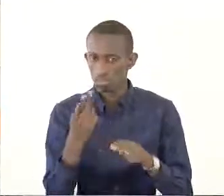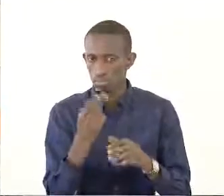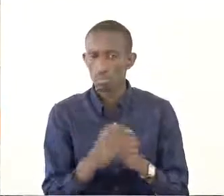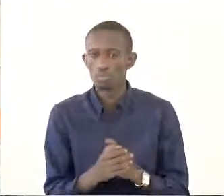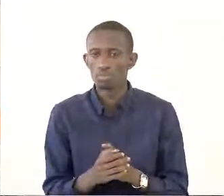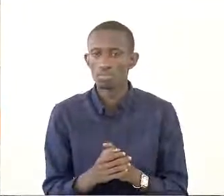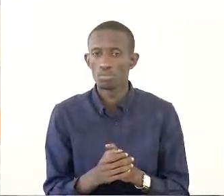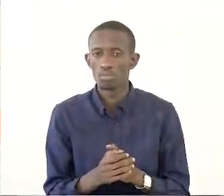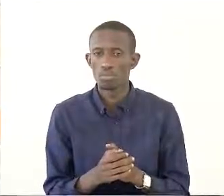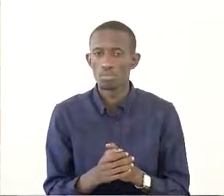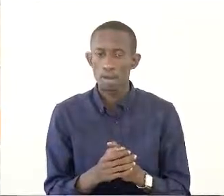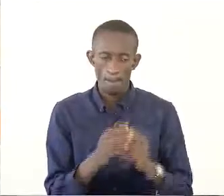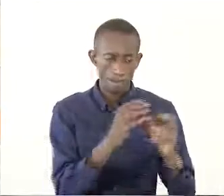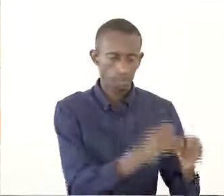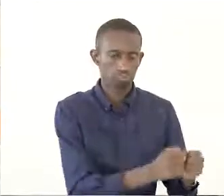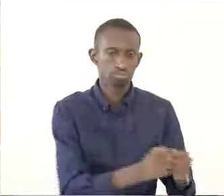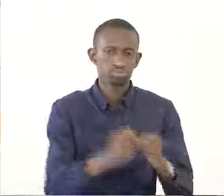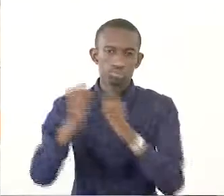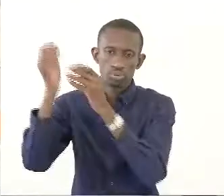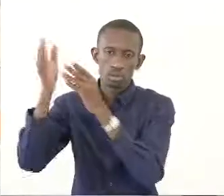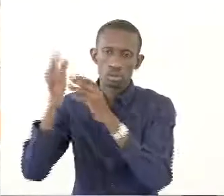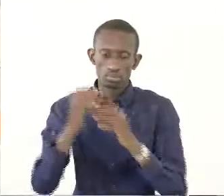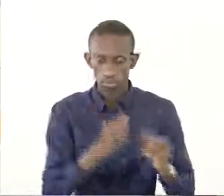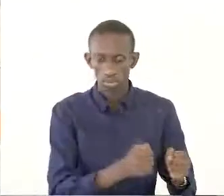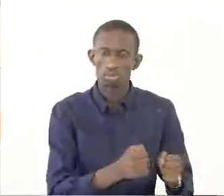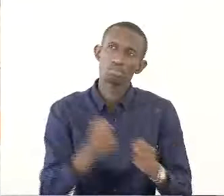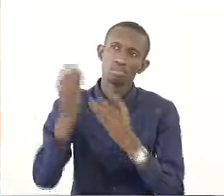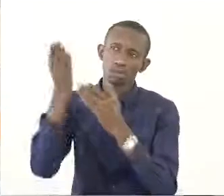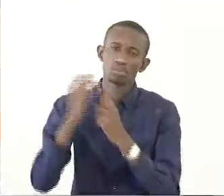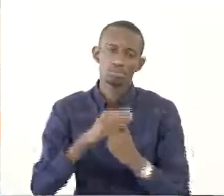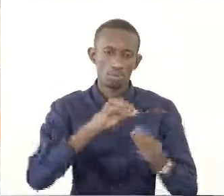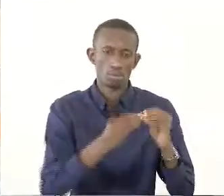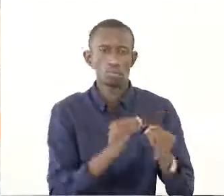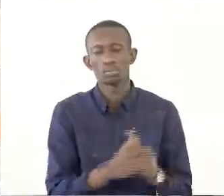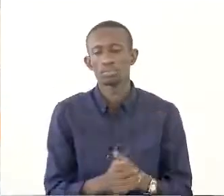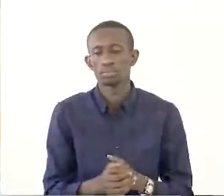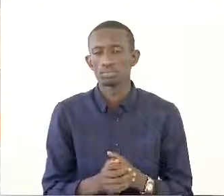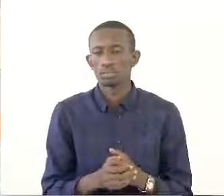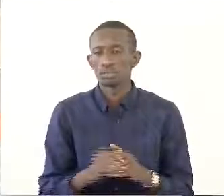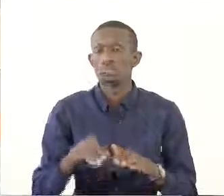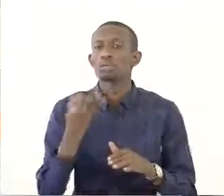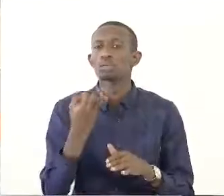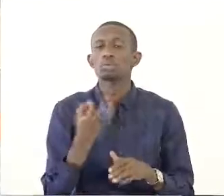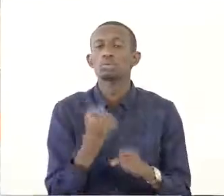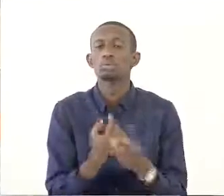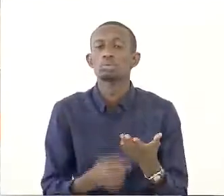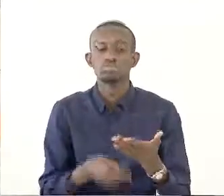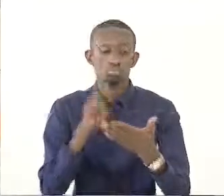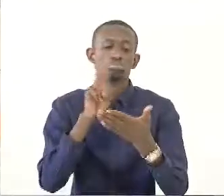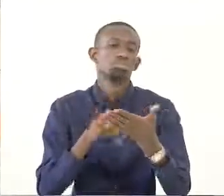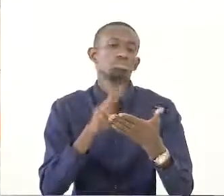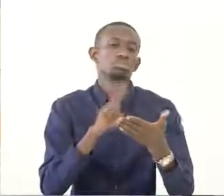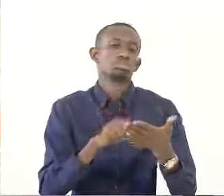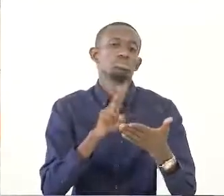to plot the equation on a graph. And the third thing you do, you just read from your